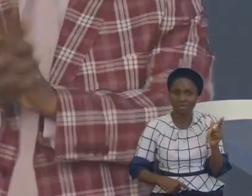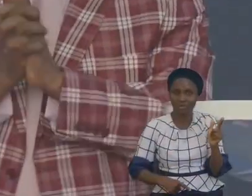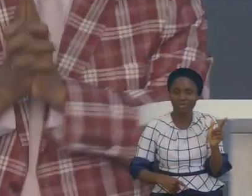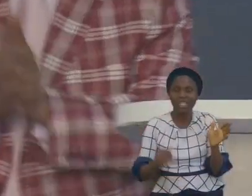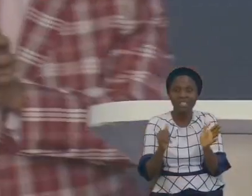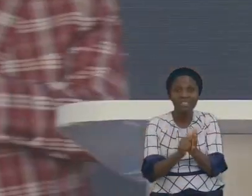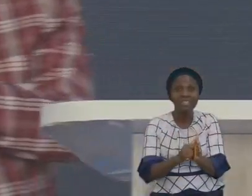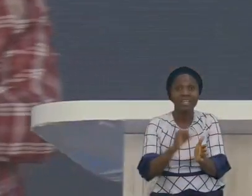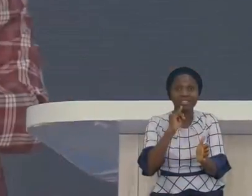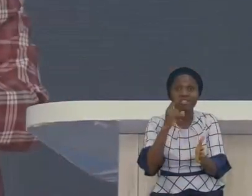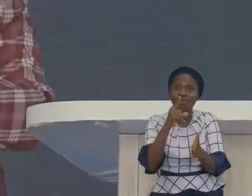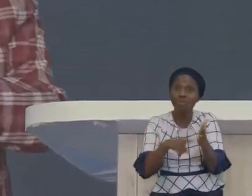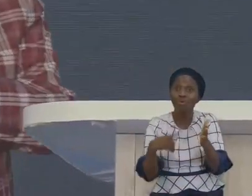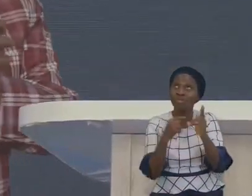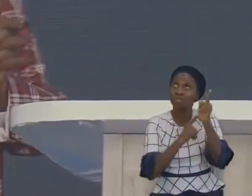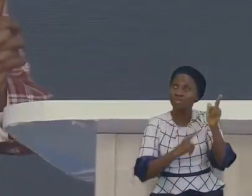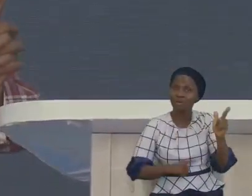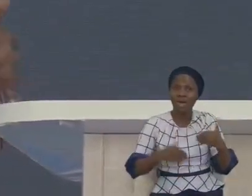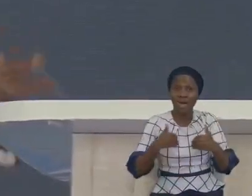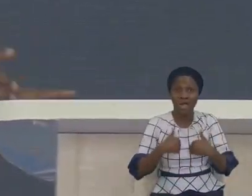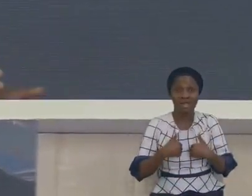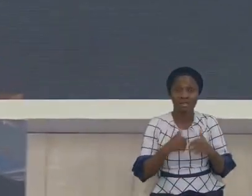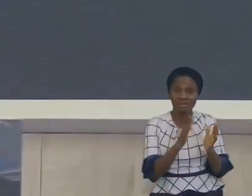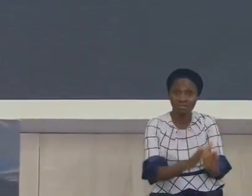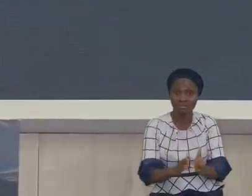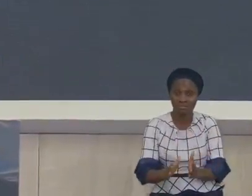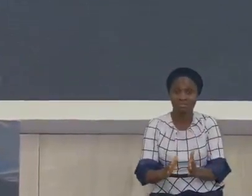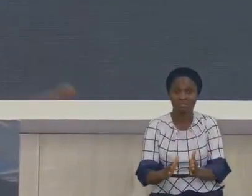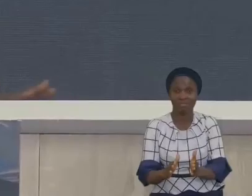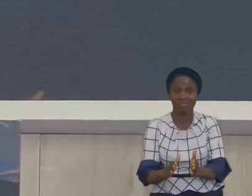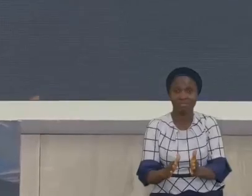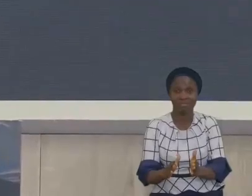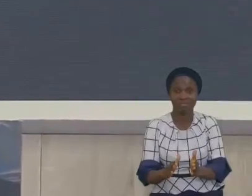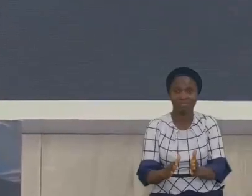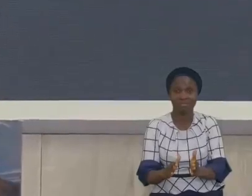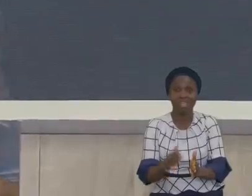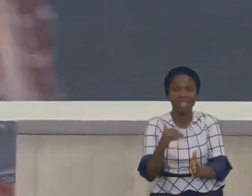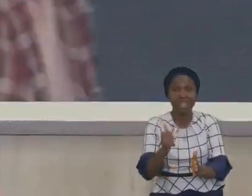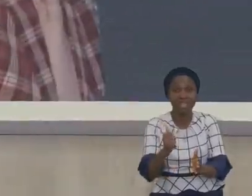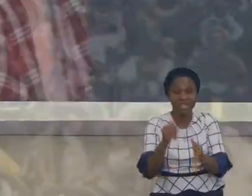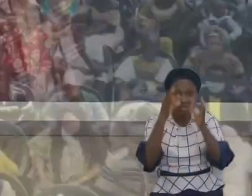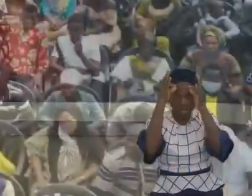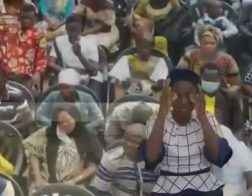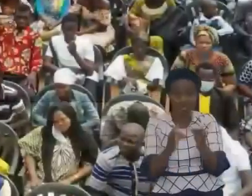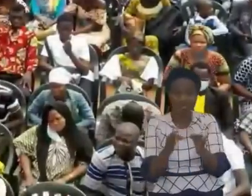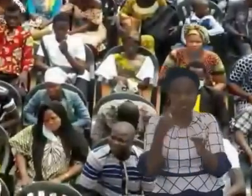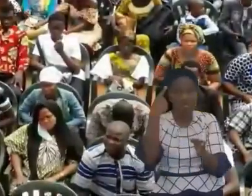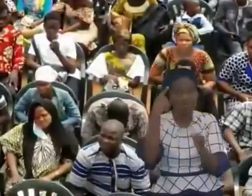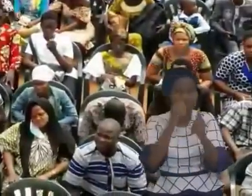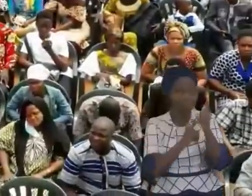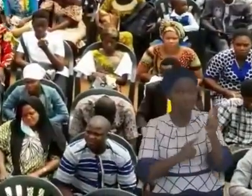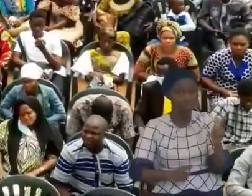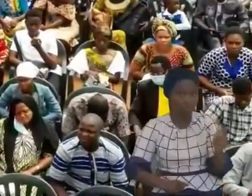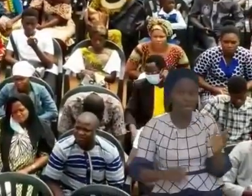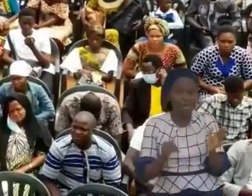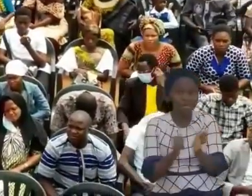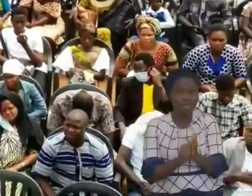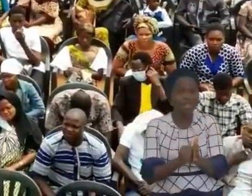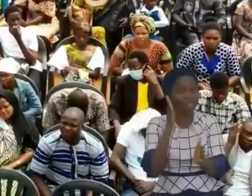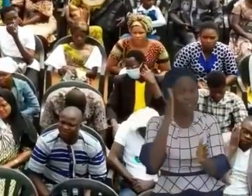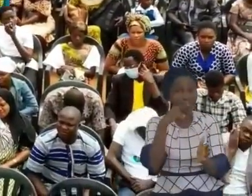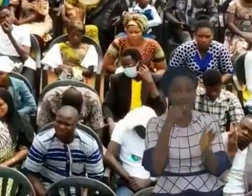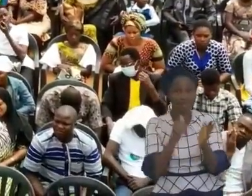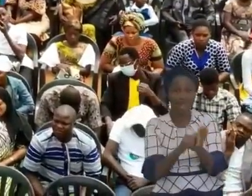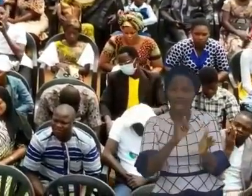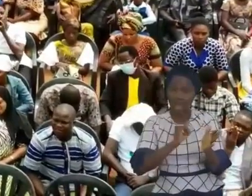A decision for the Lord that will say, I have decided to follow Christ.